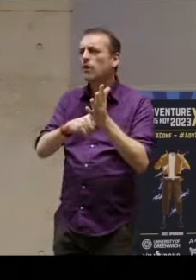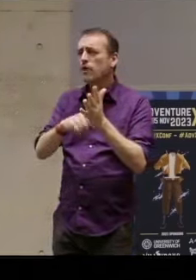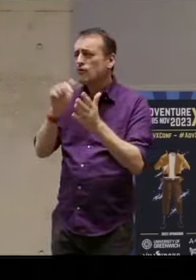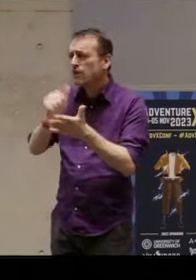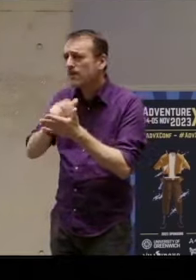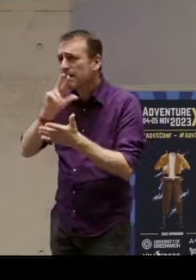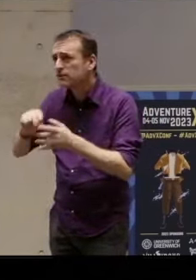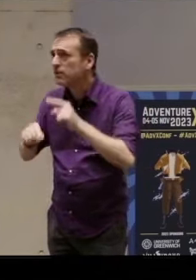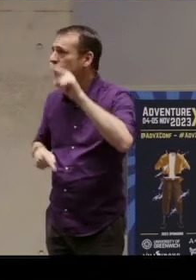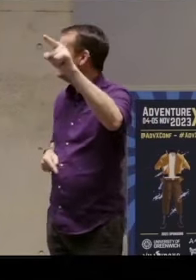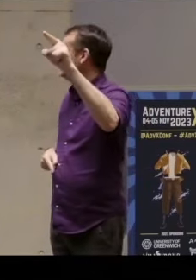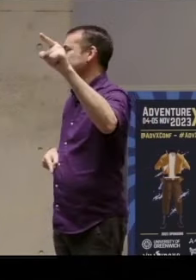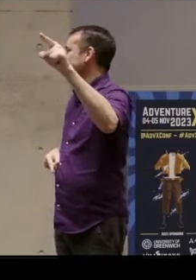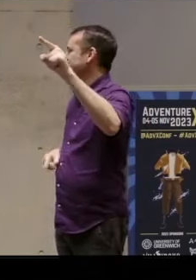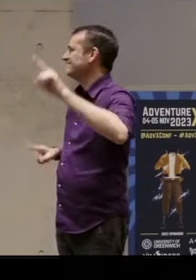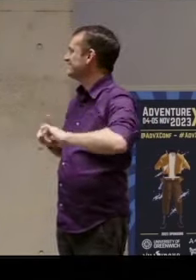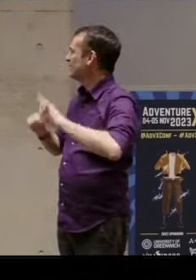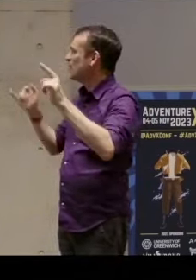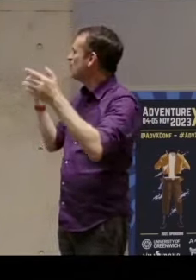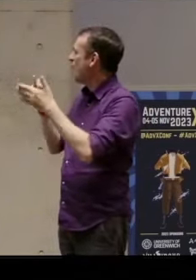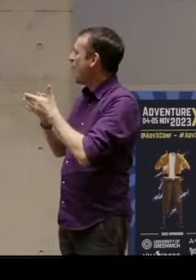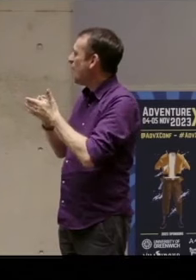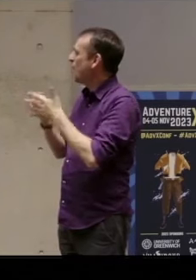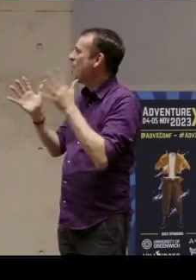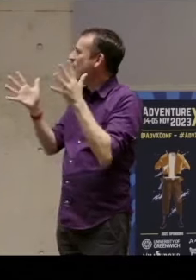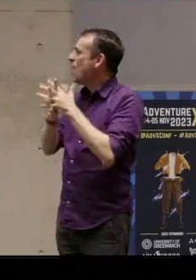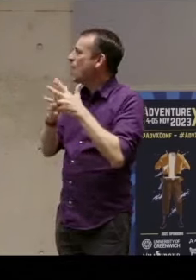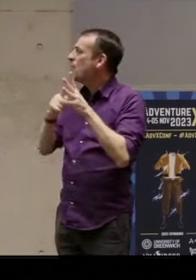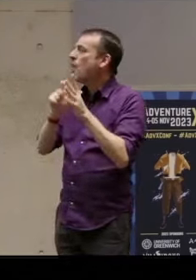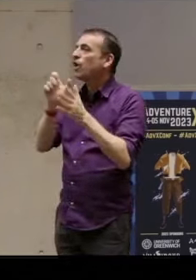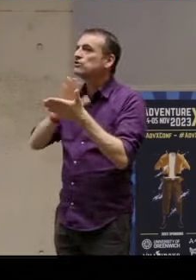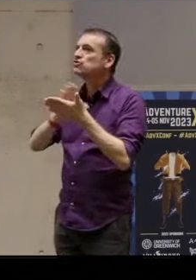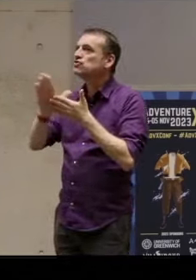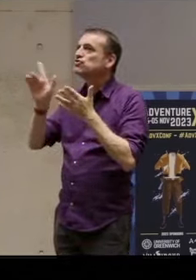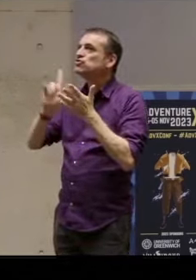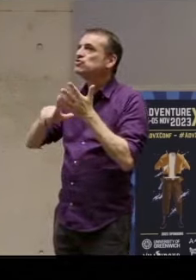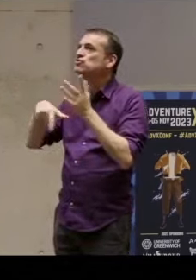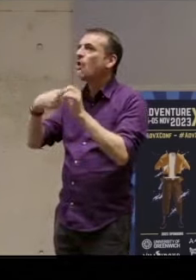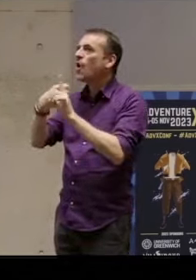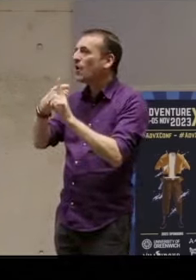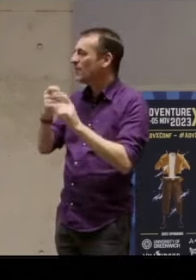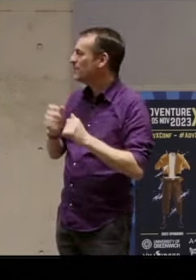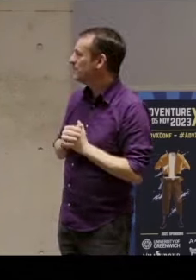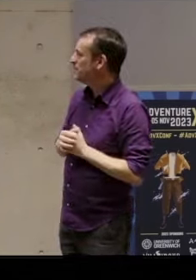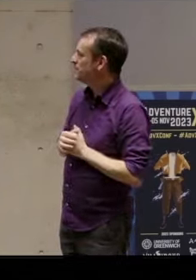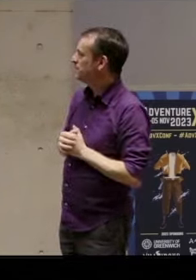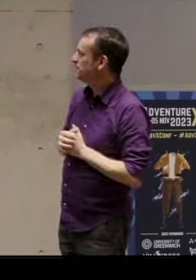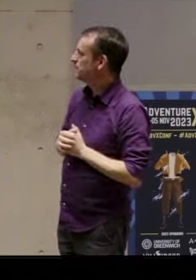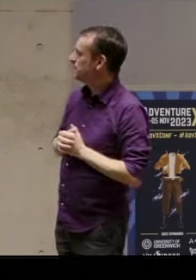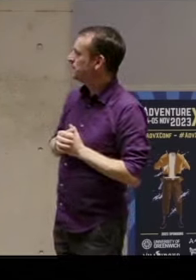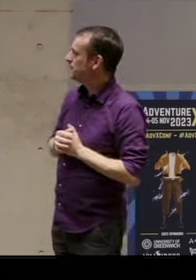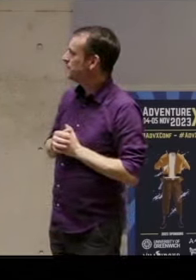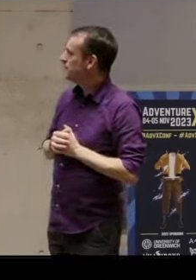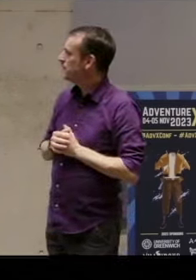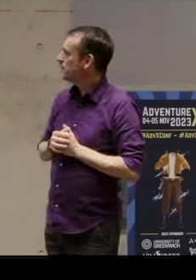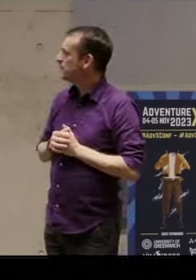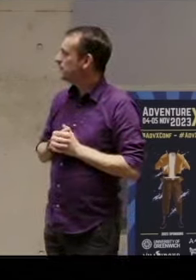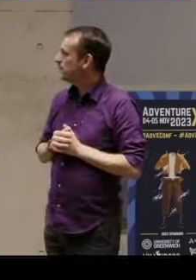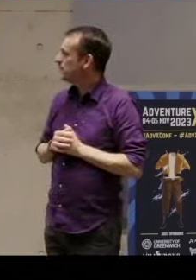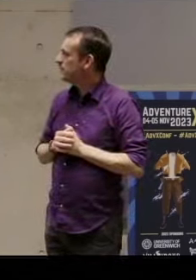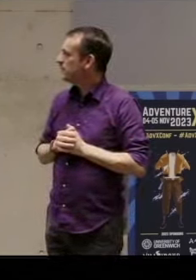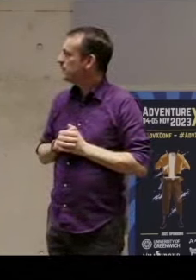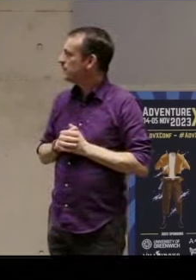Thank you, thank you. Well. So in that particular town, there is an honorary title called